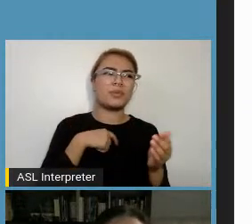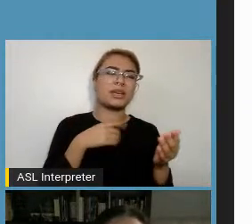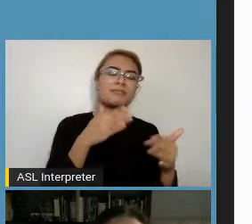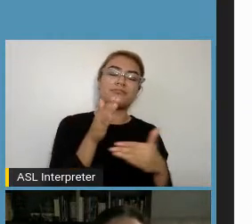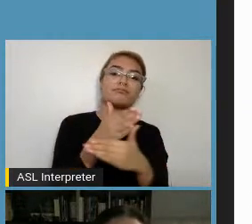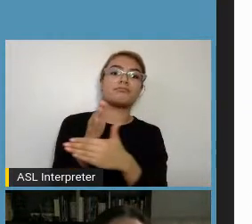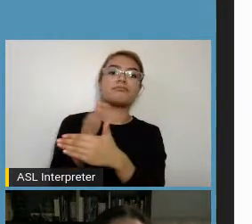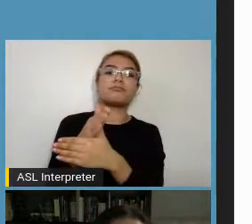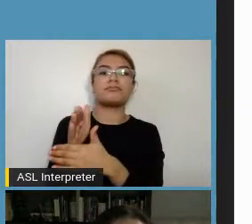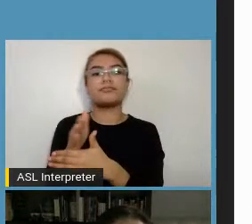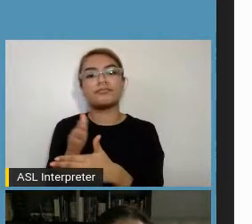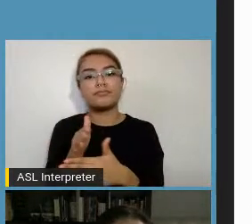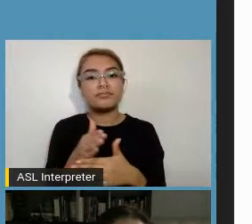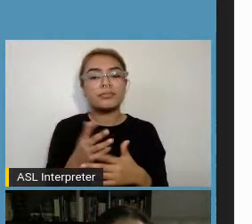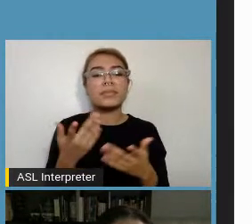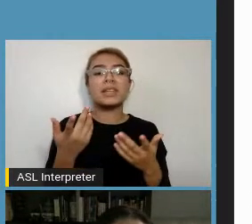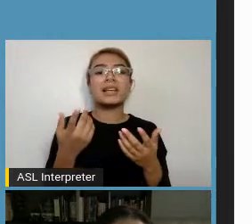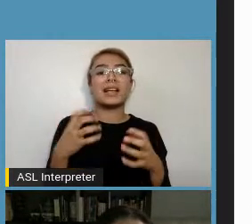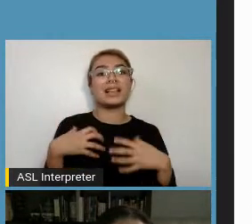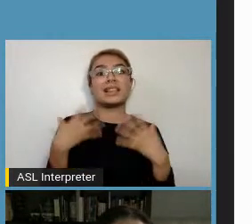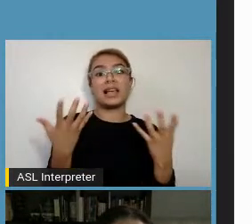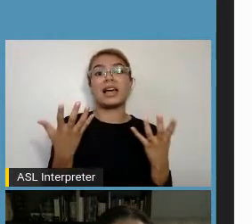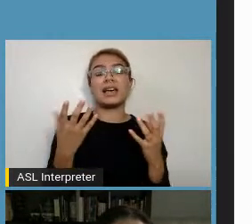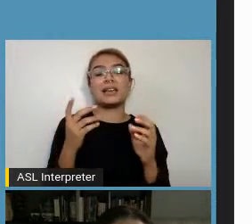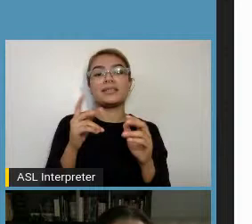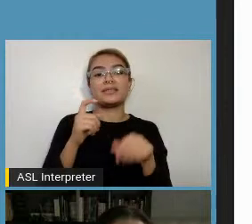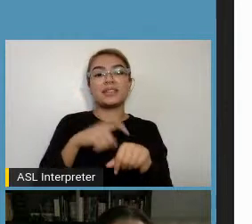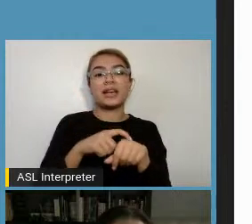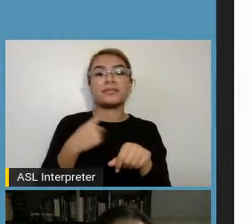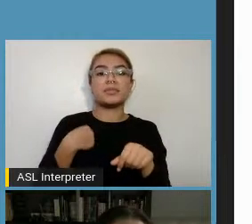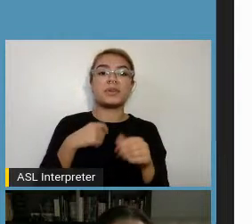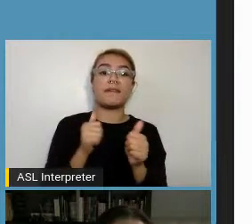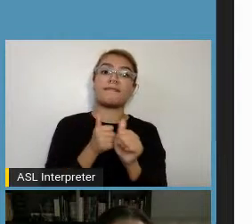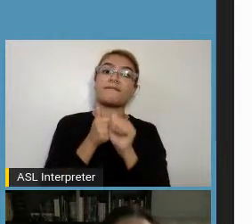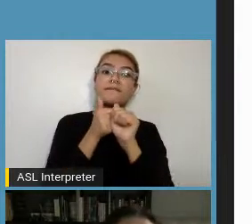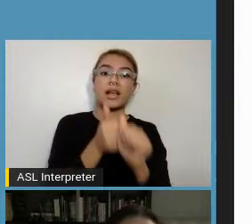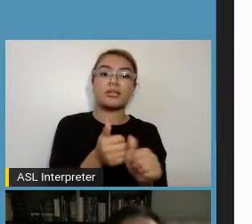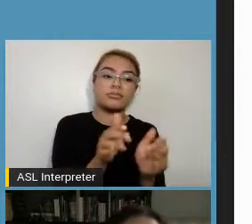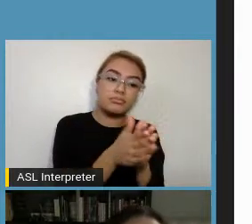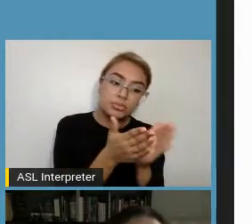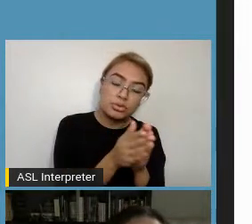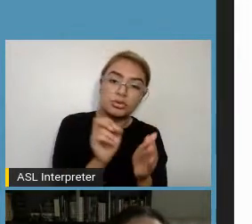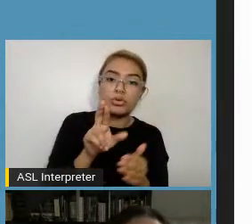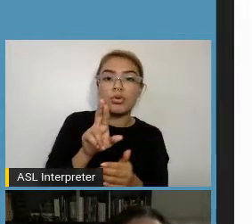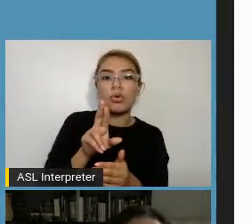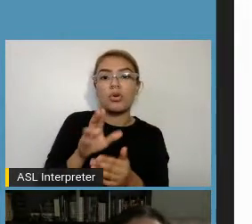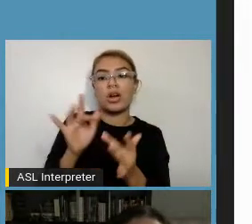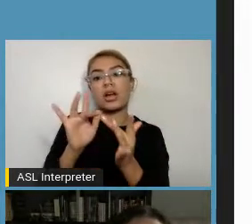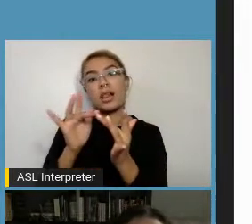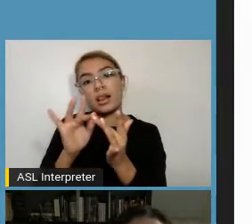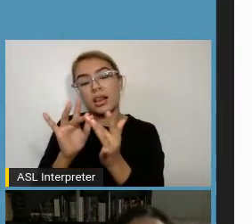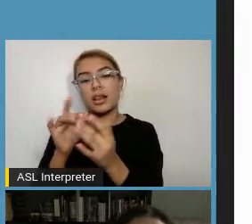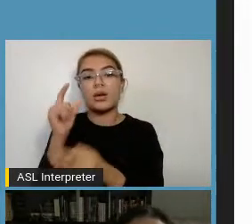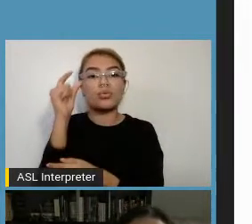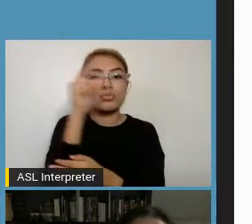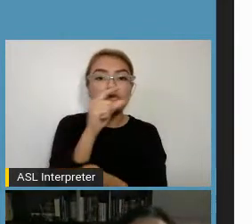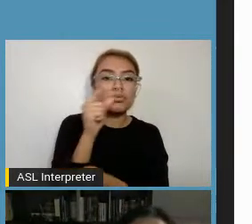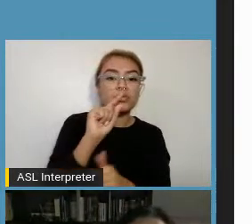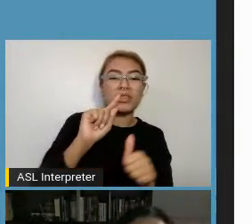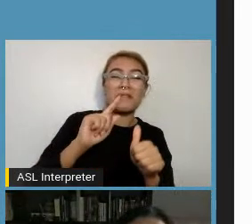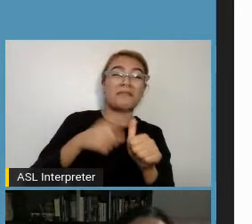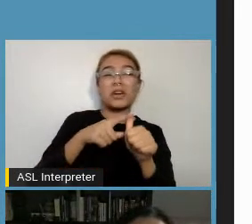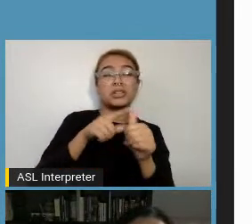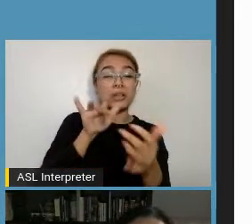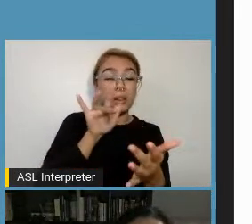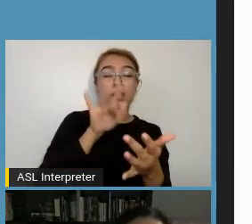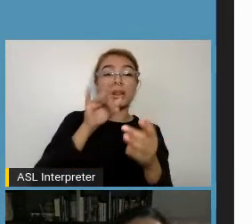too many times we go by the current textbook or by what's on Wikipedia or what we find on the first 2 pages of Google. And we're